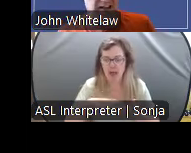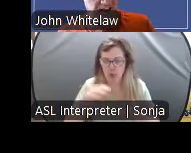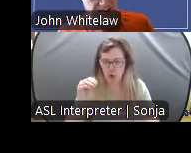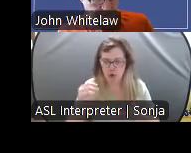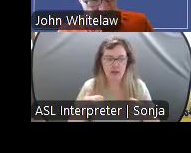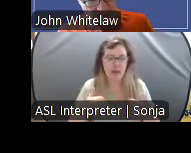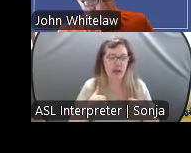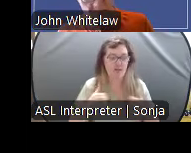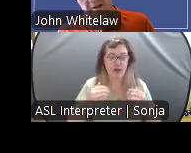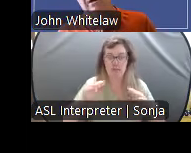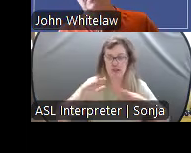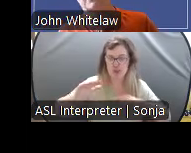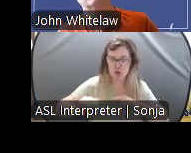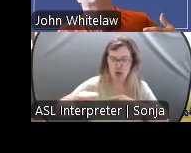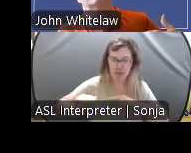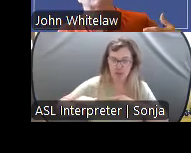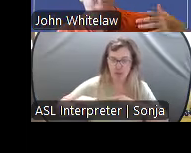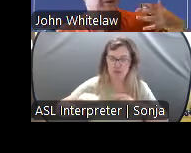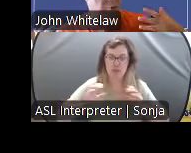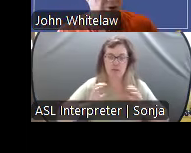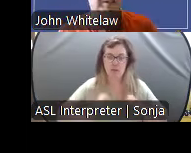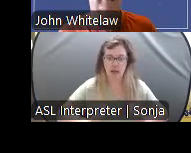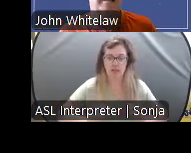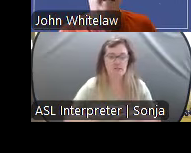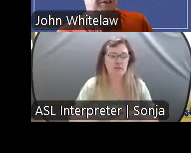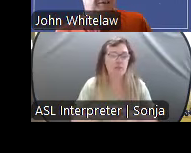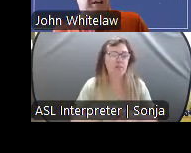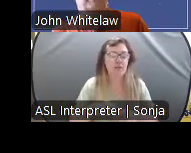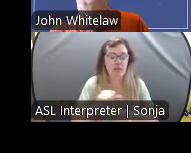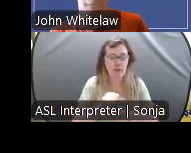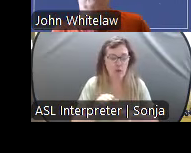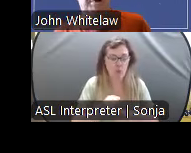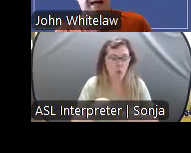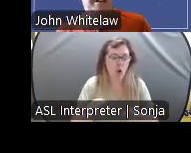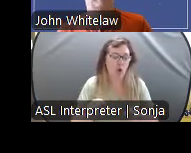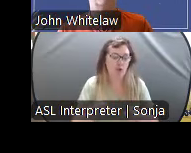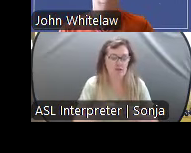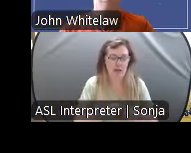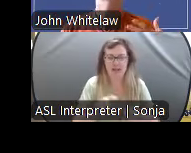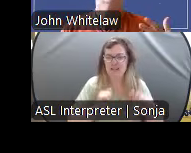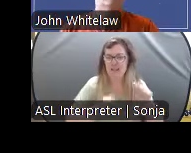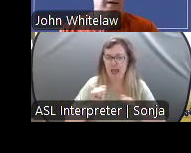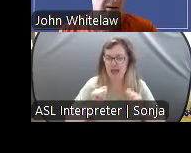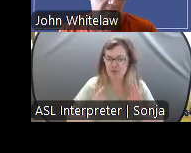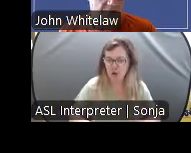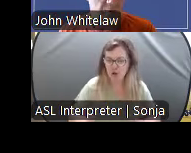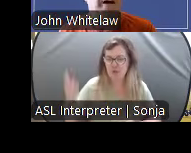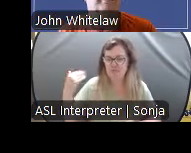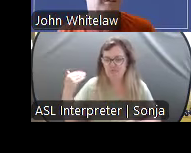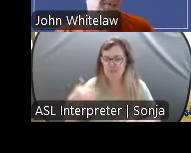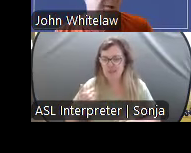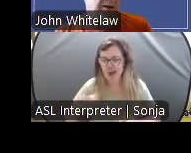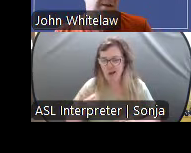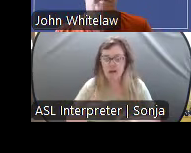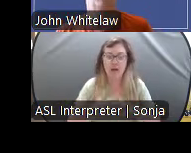child client. So he had worked as an actor when he was a minor. He then acquired